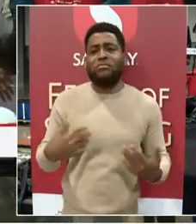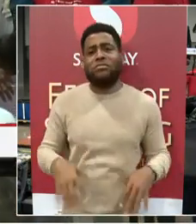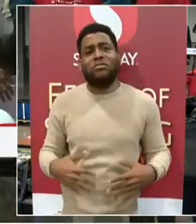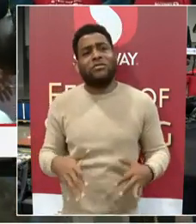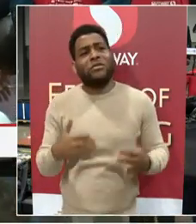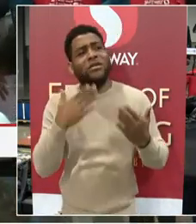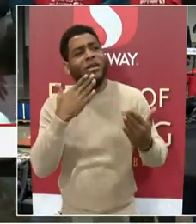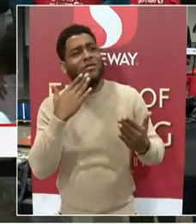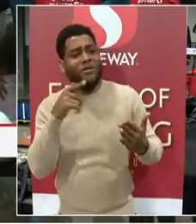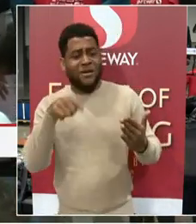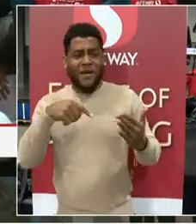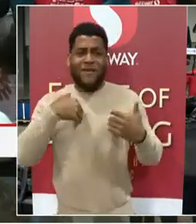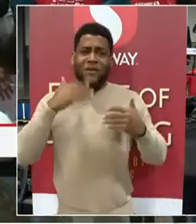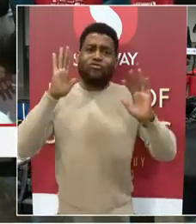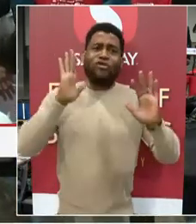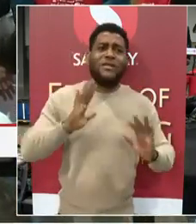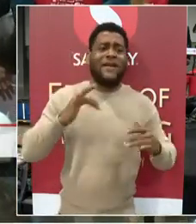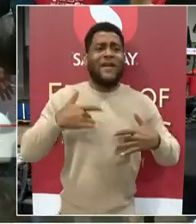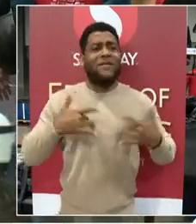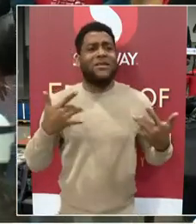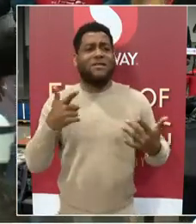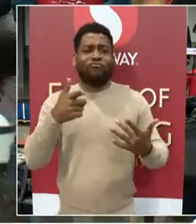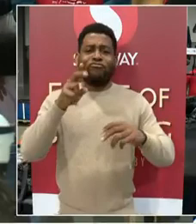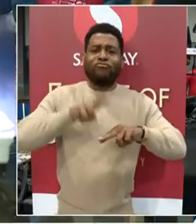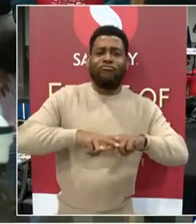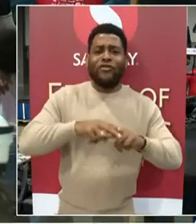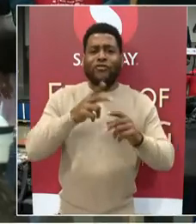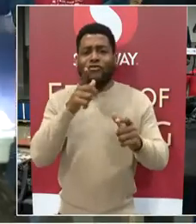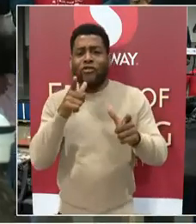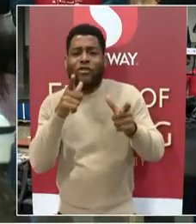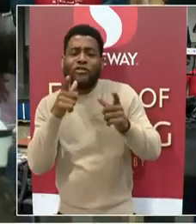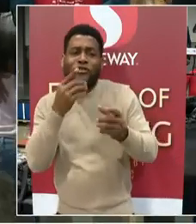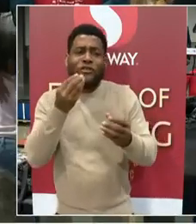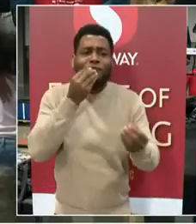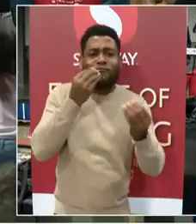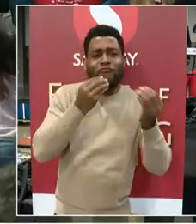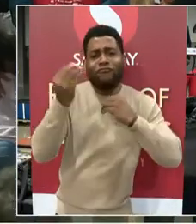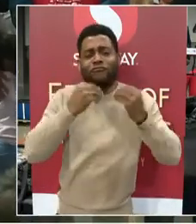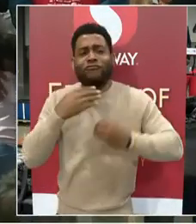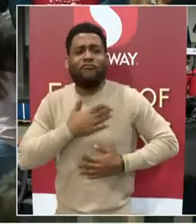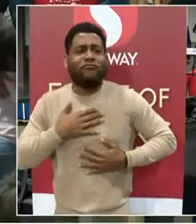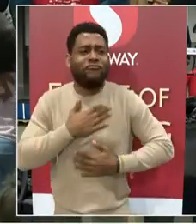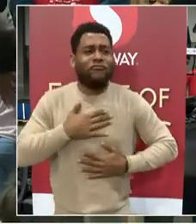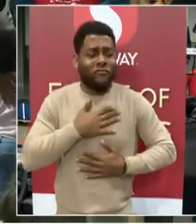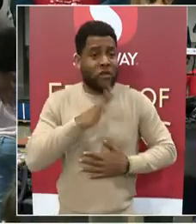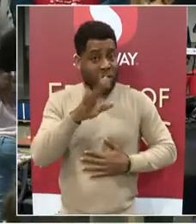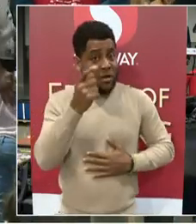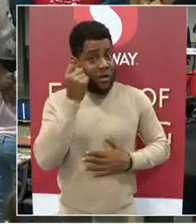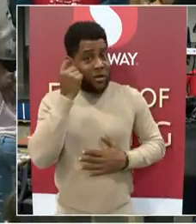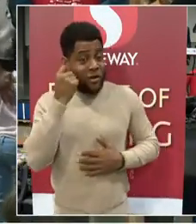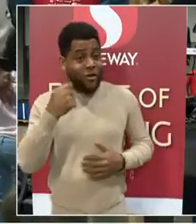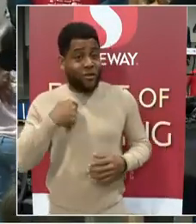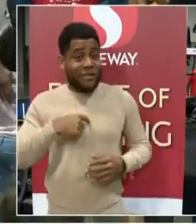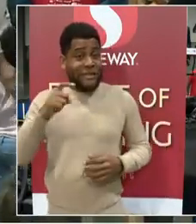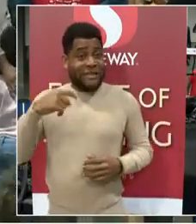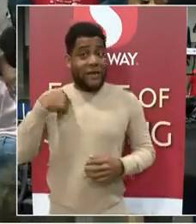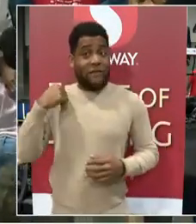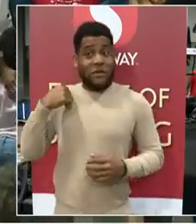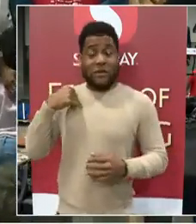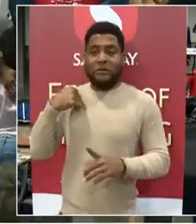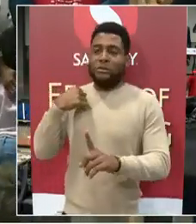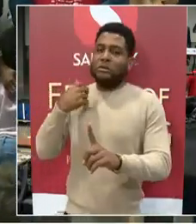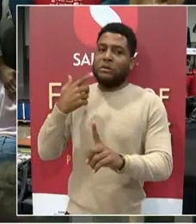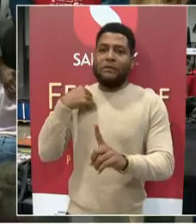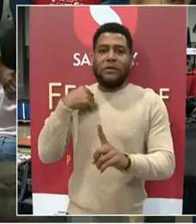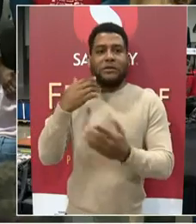a sit-down lunch, but we cannot do it without the hundreds of volunteers who are around. So as you see them throughout the day, I